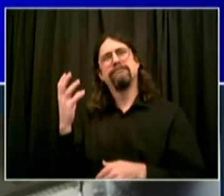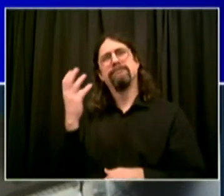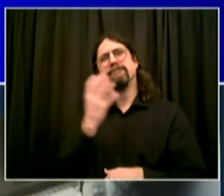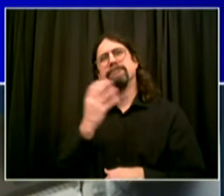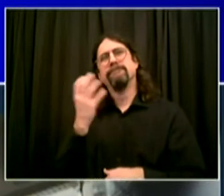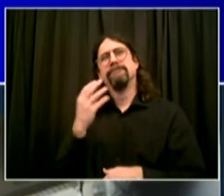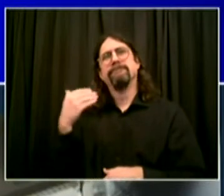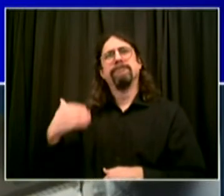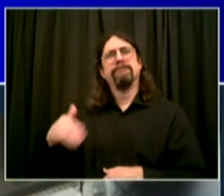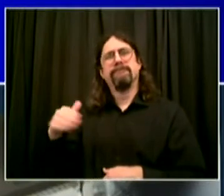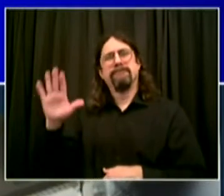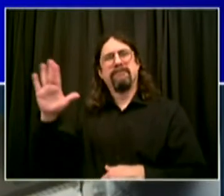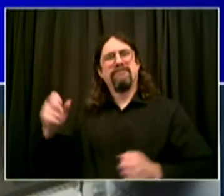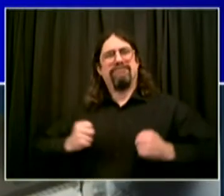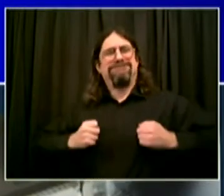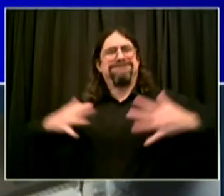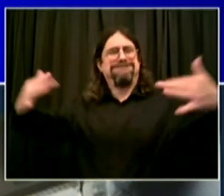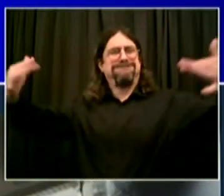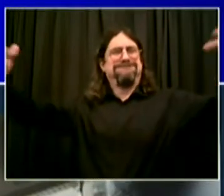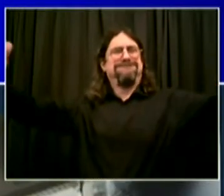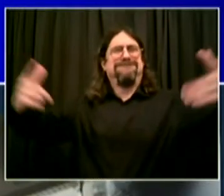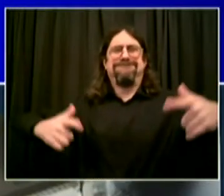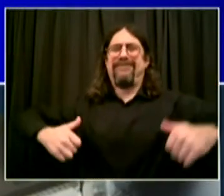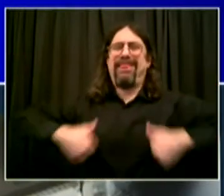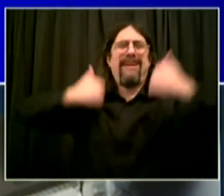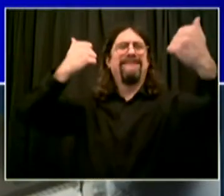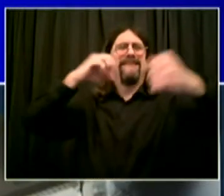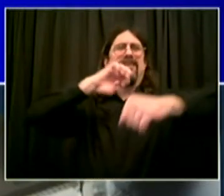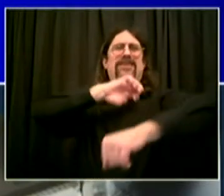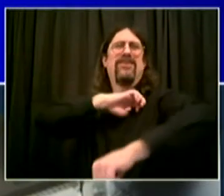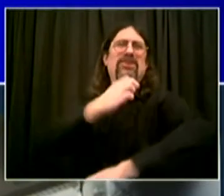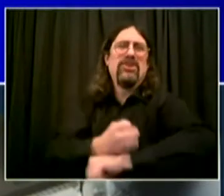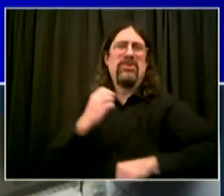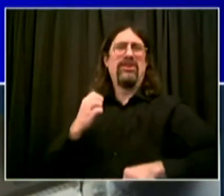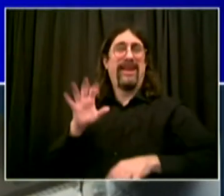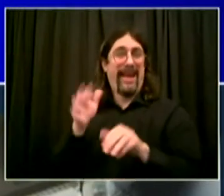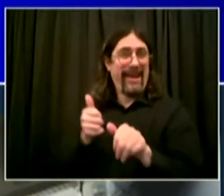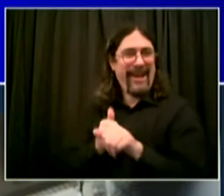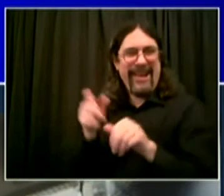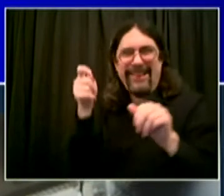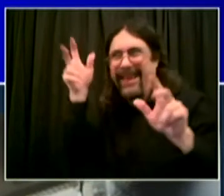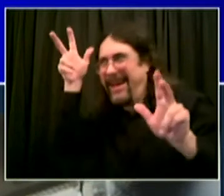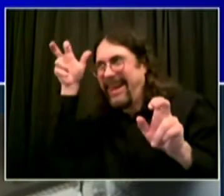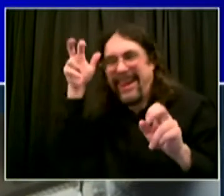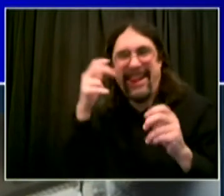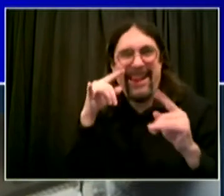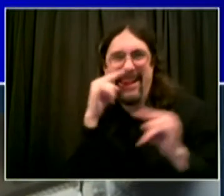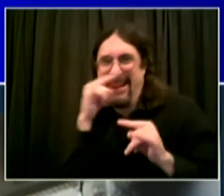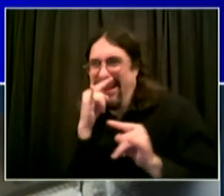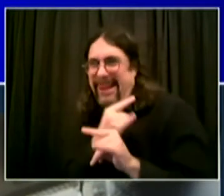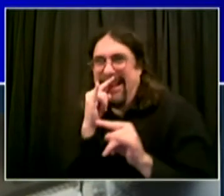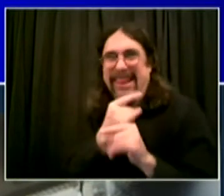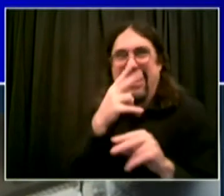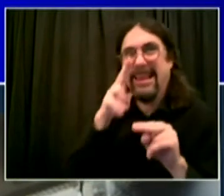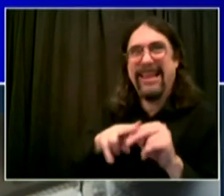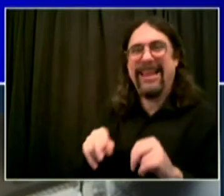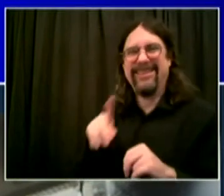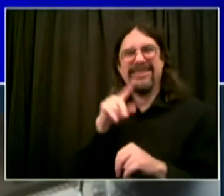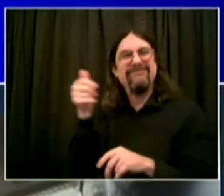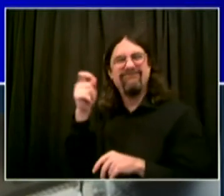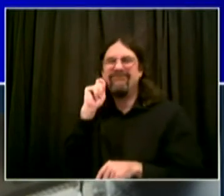George McDonald, a guy with so much heart, so much personality. I got to know George about 20 years ago when I